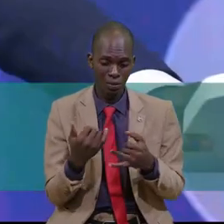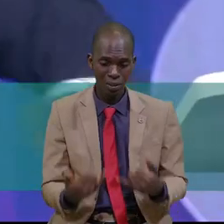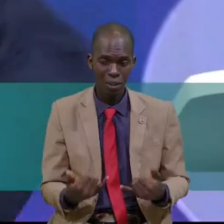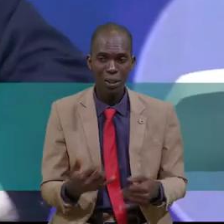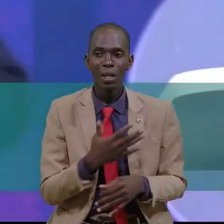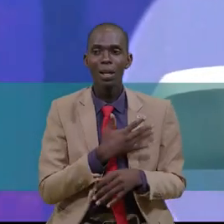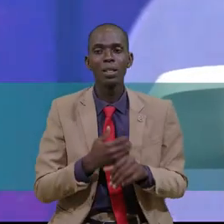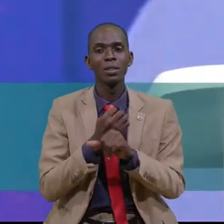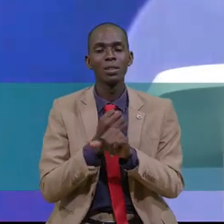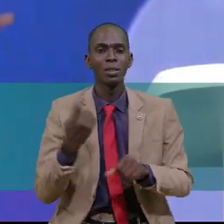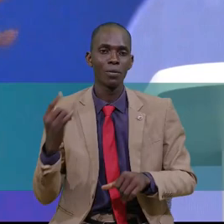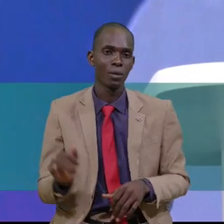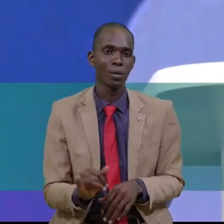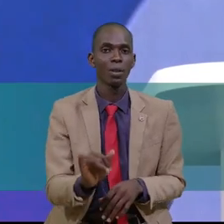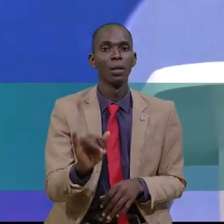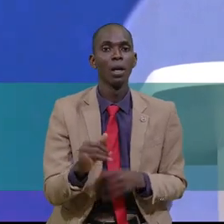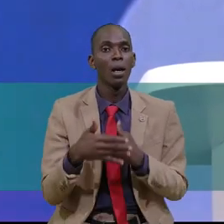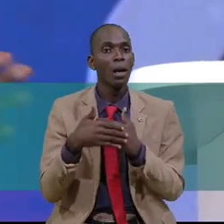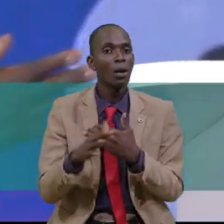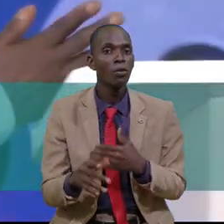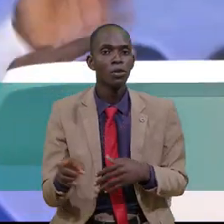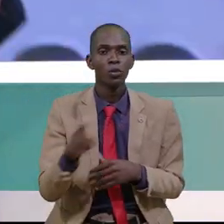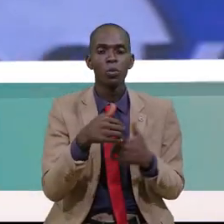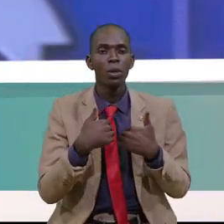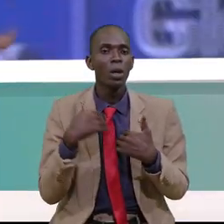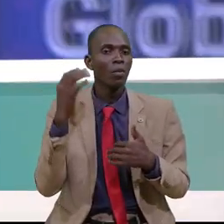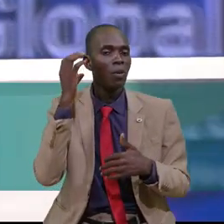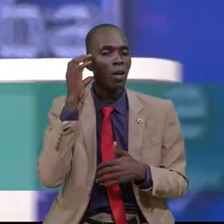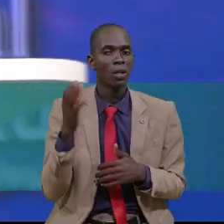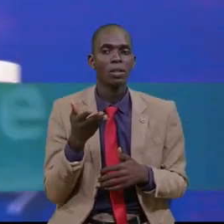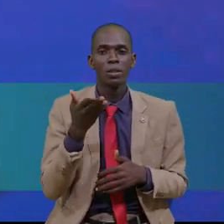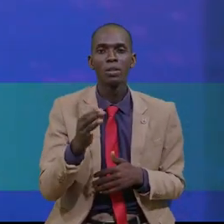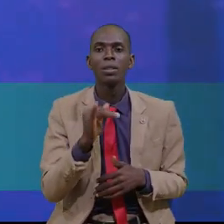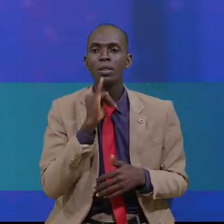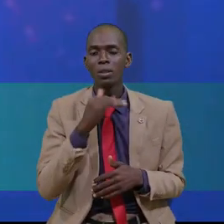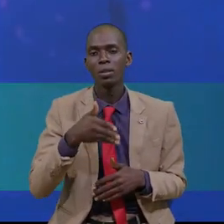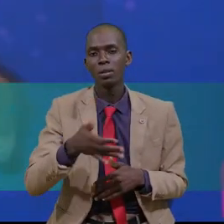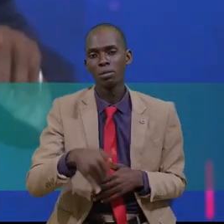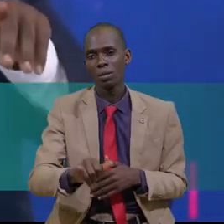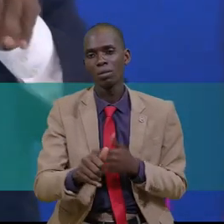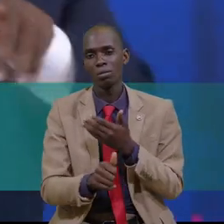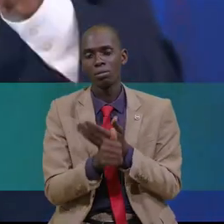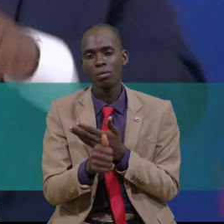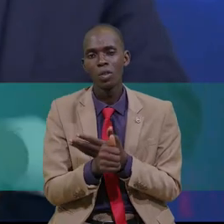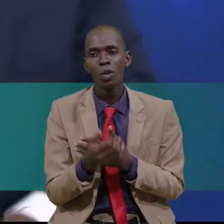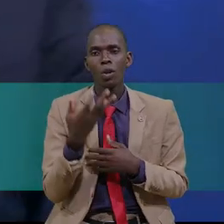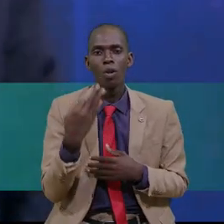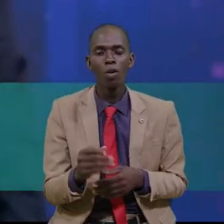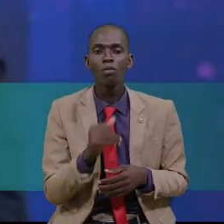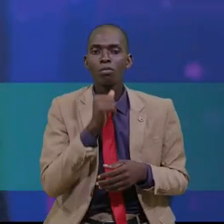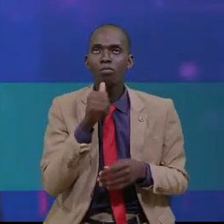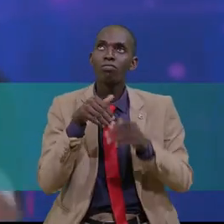saved forever, after you have heard, there's still the danger of not